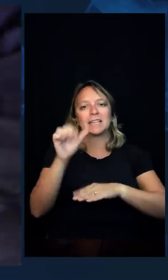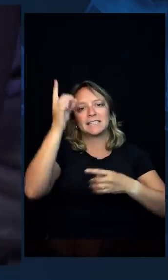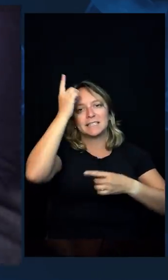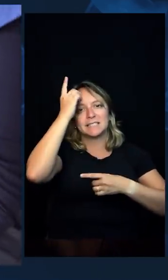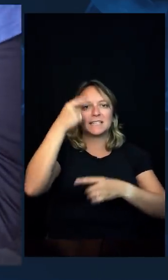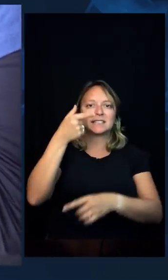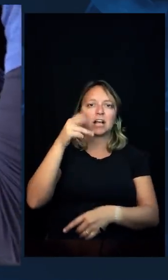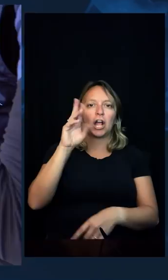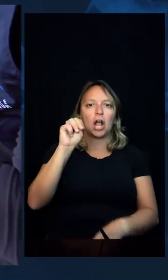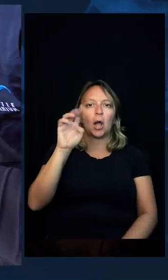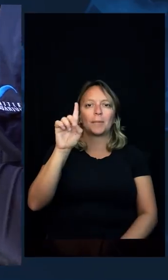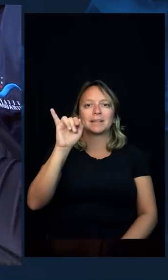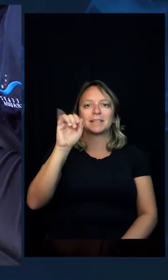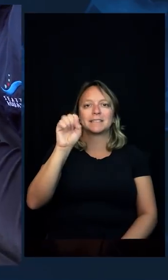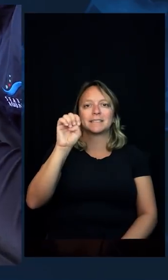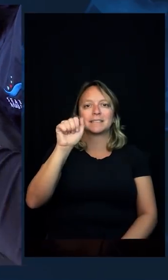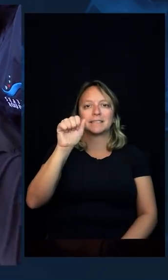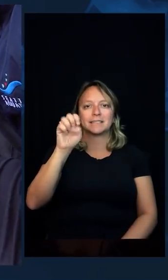gingivitis.